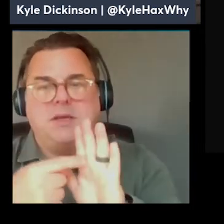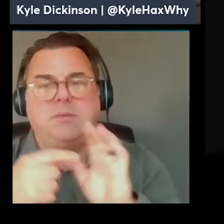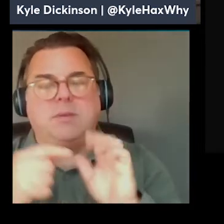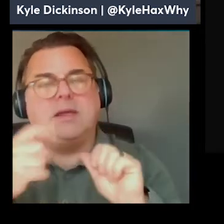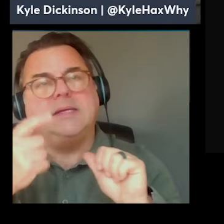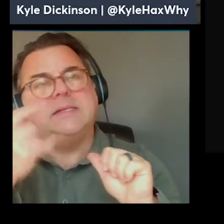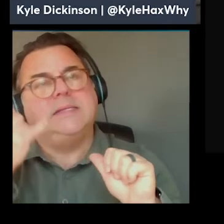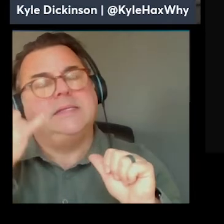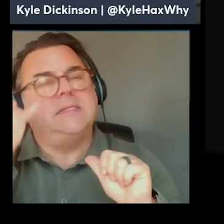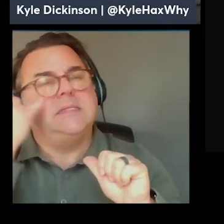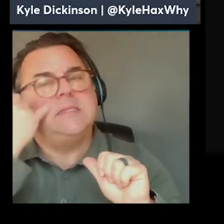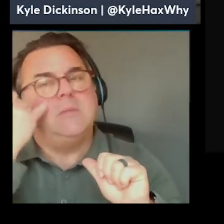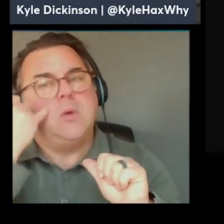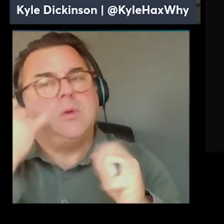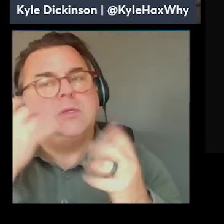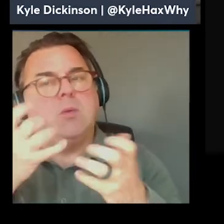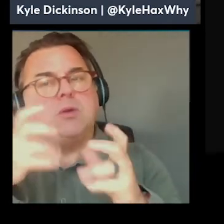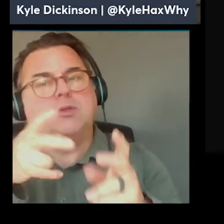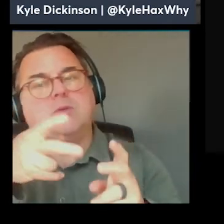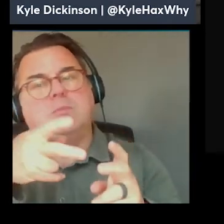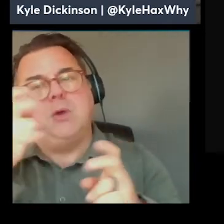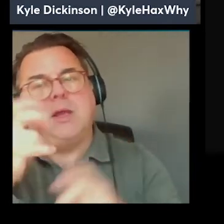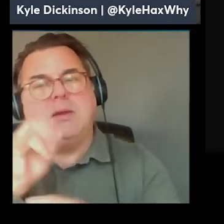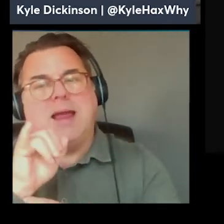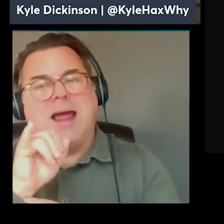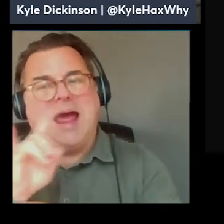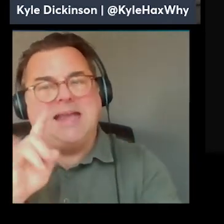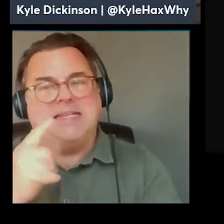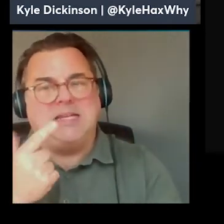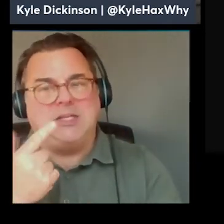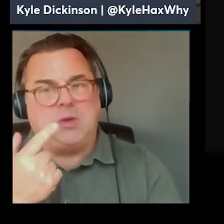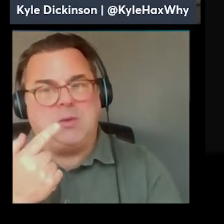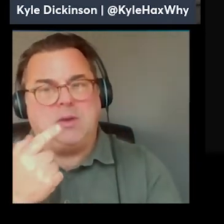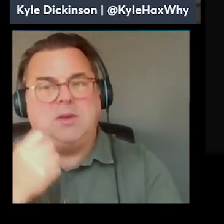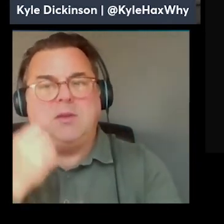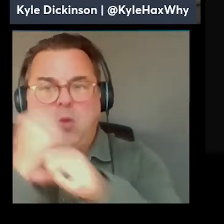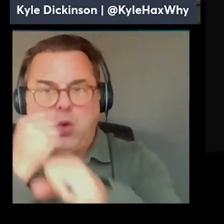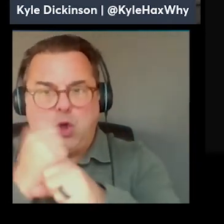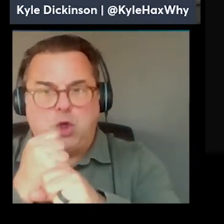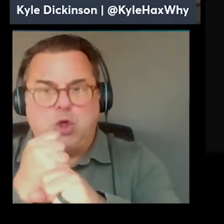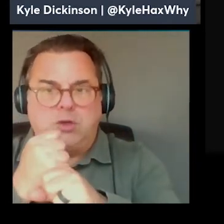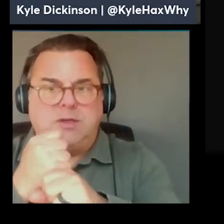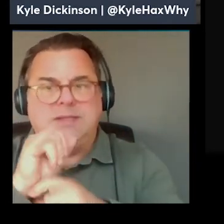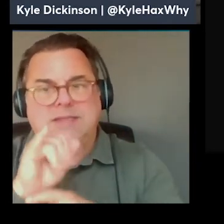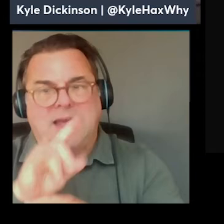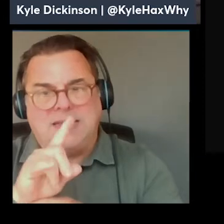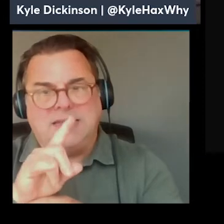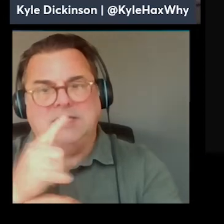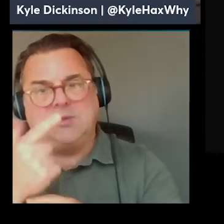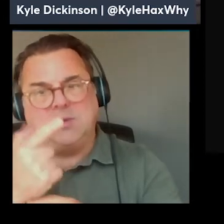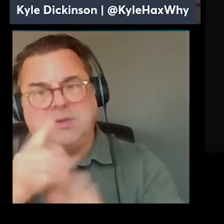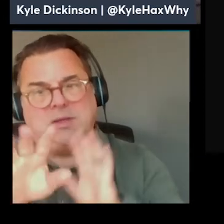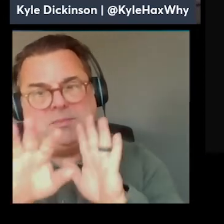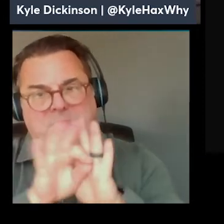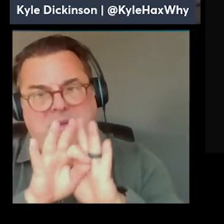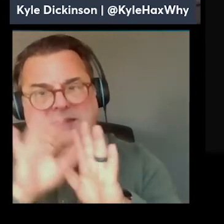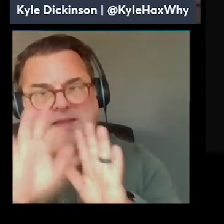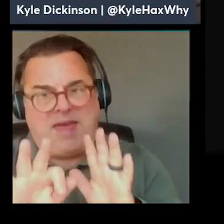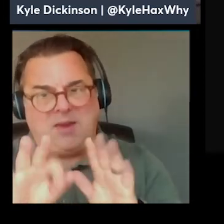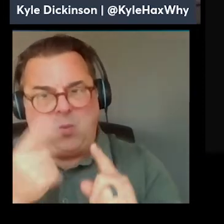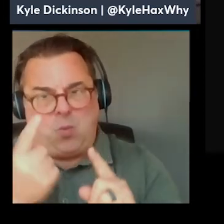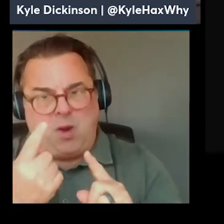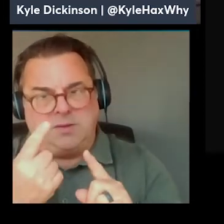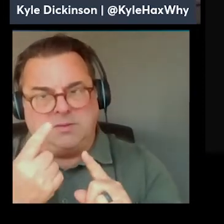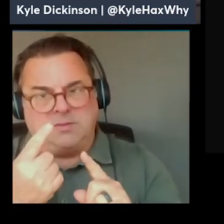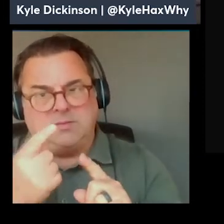pull the ID 21, the employee which has the ID 21. So I can just specify this format. This is essentially a